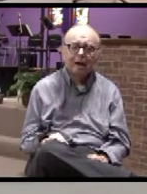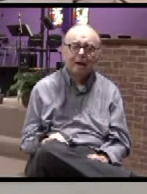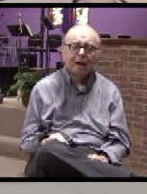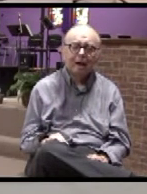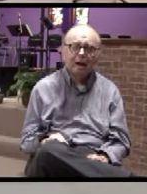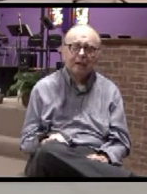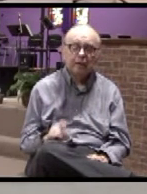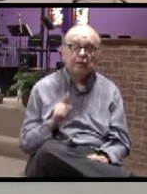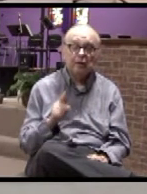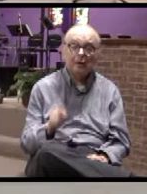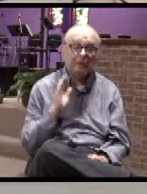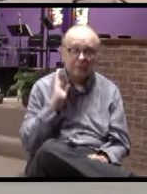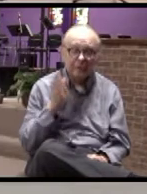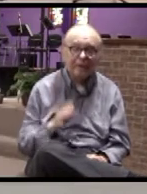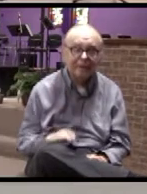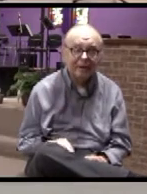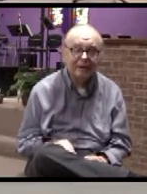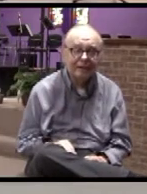You're crazy.